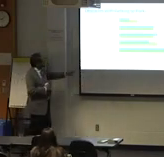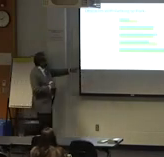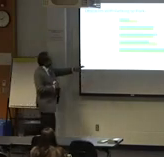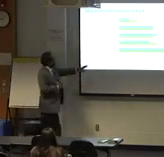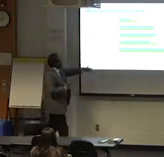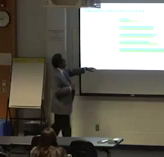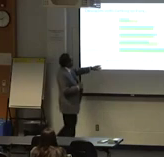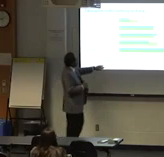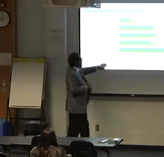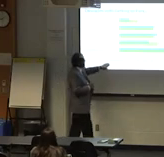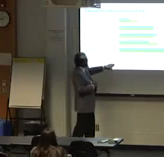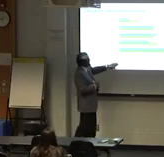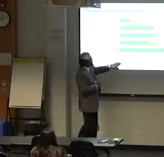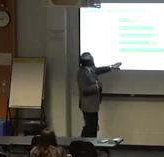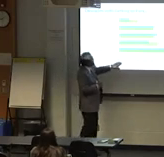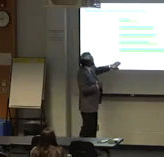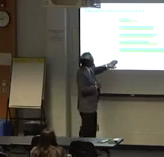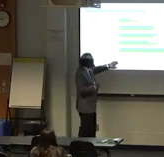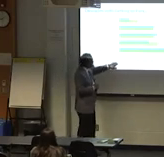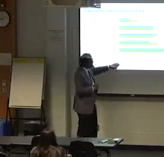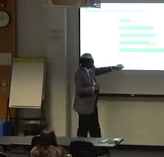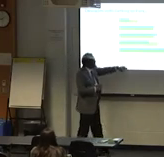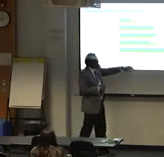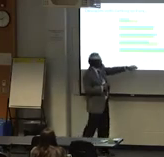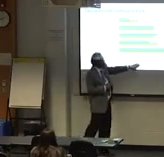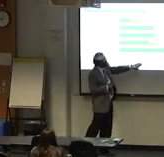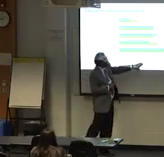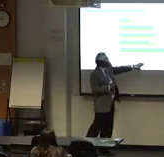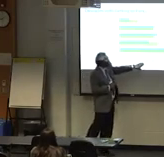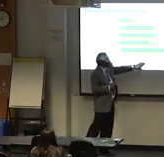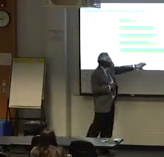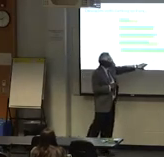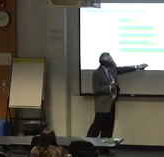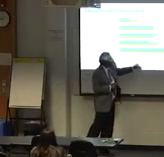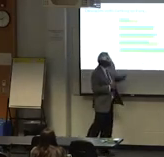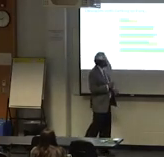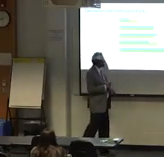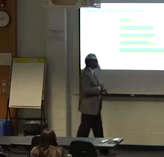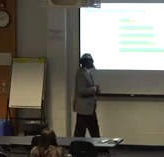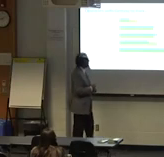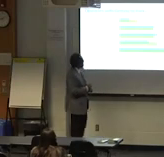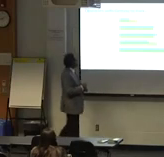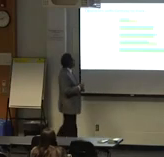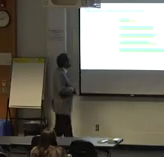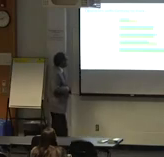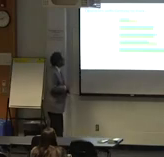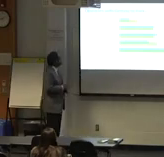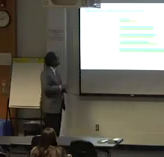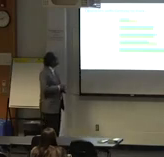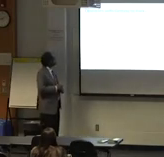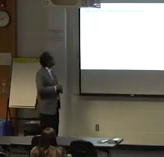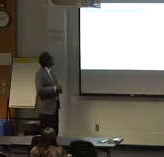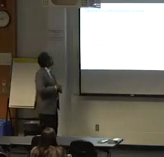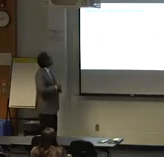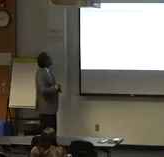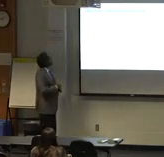And you can see the difference between what caregivers answered and what people with disabilities answered in their